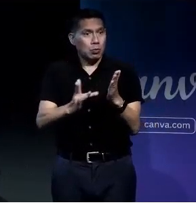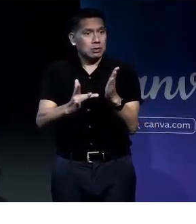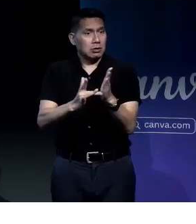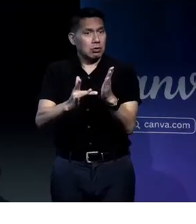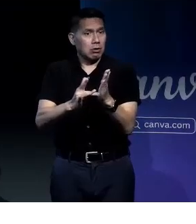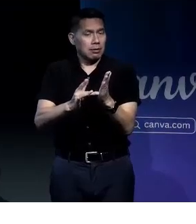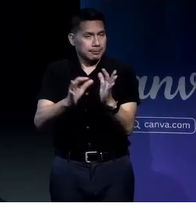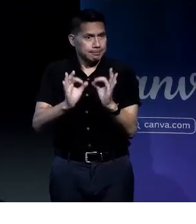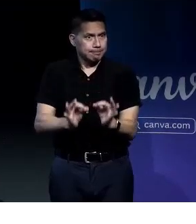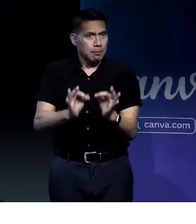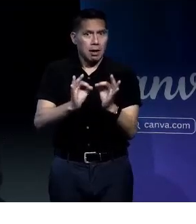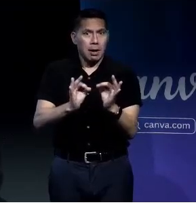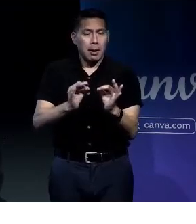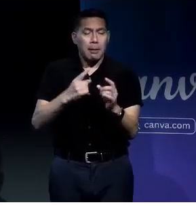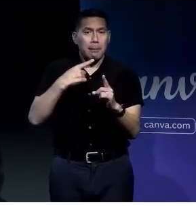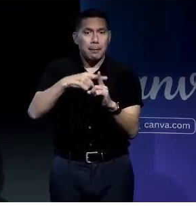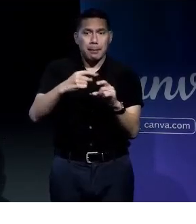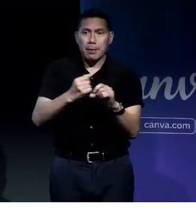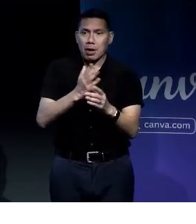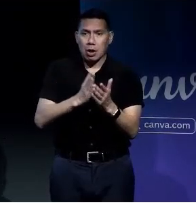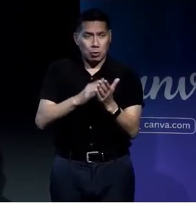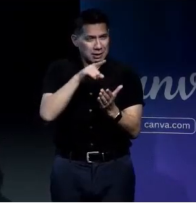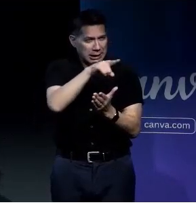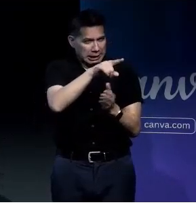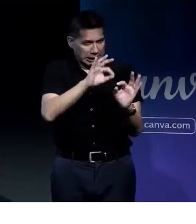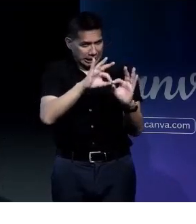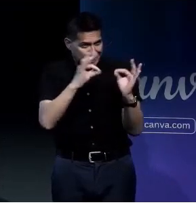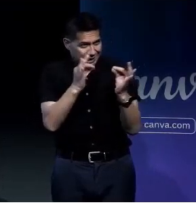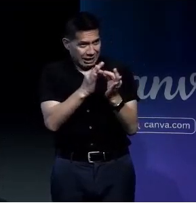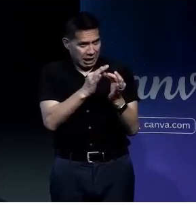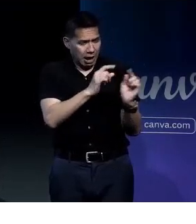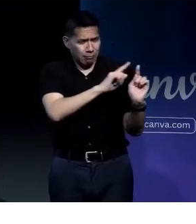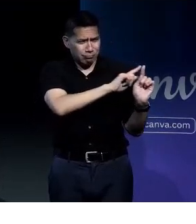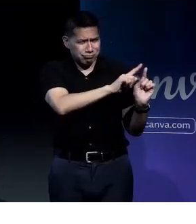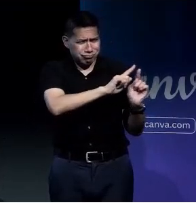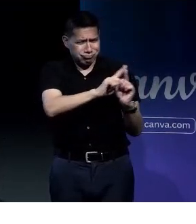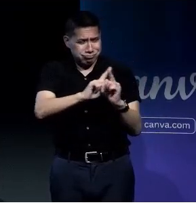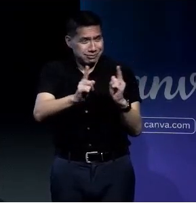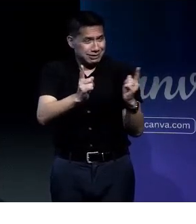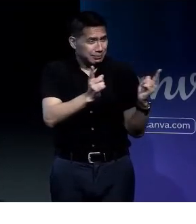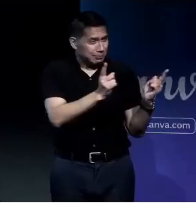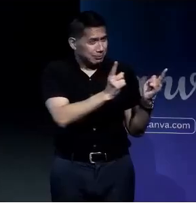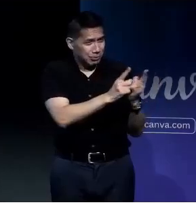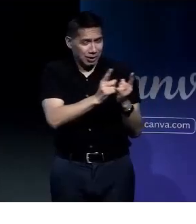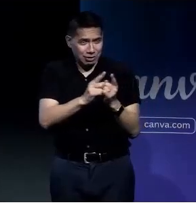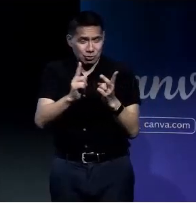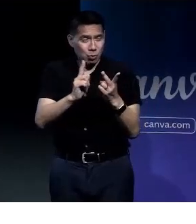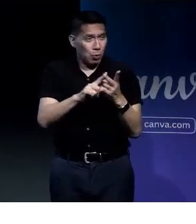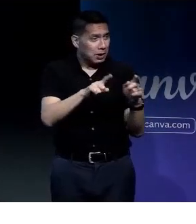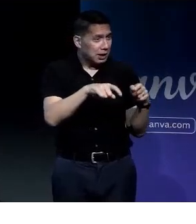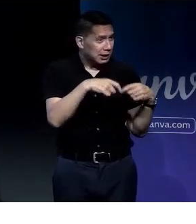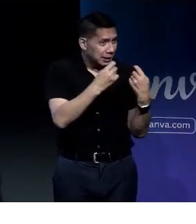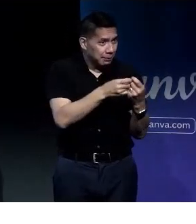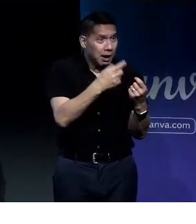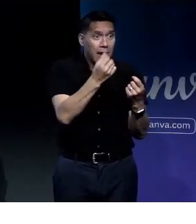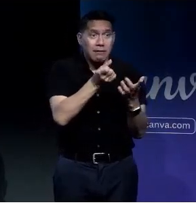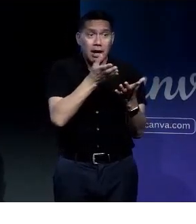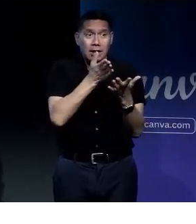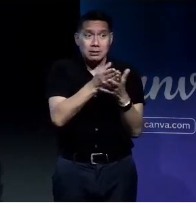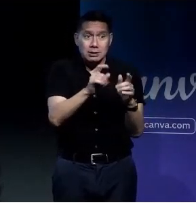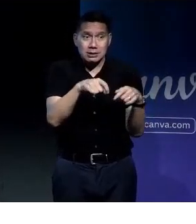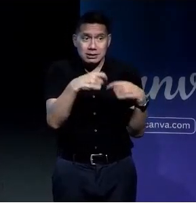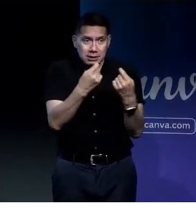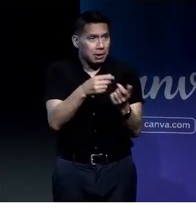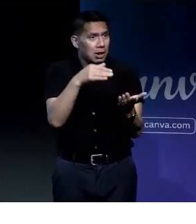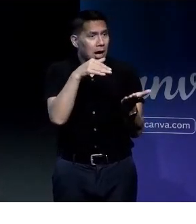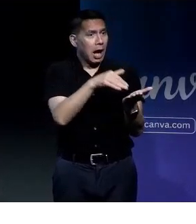but also you have to understand if this is an organization with a lot of products and a lot of product teams, who has an accessibility team who can help make the